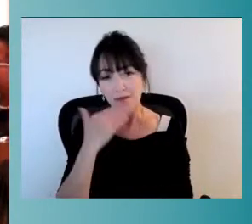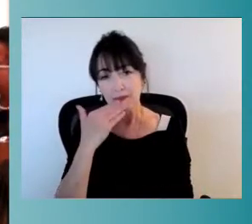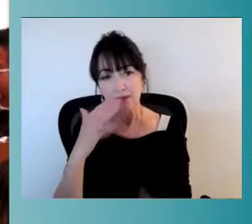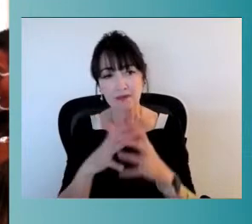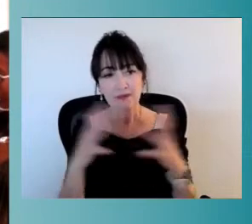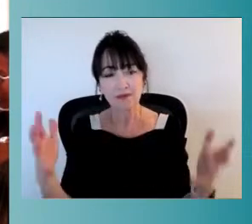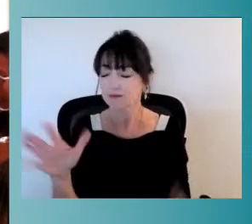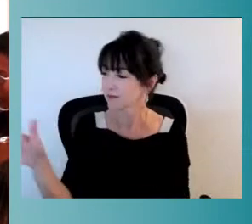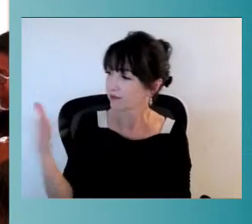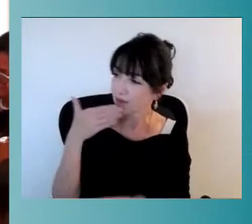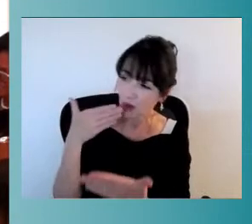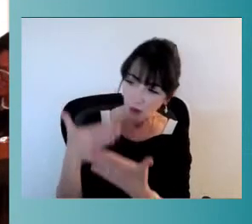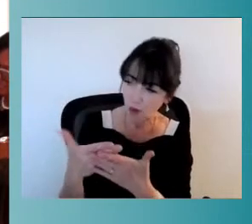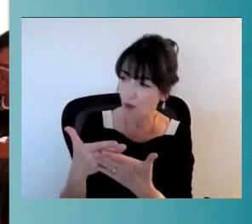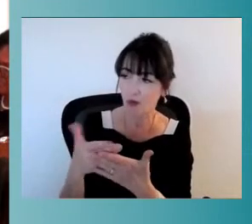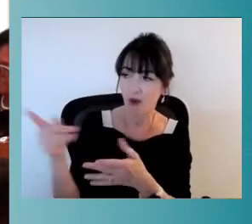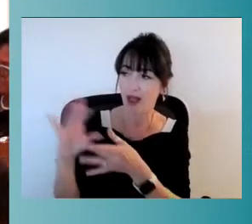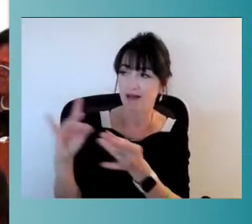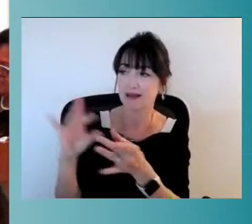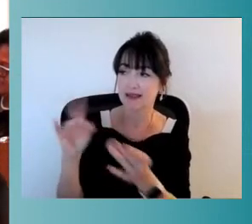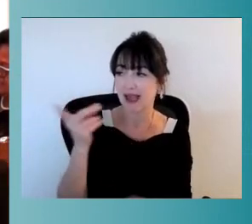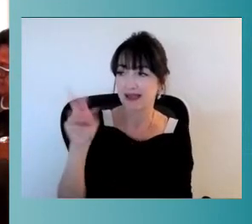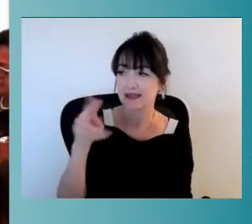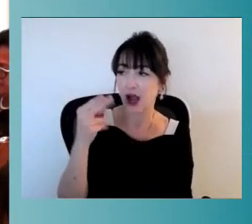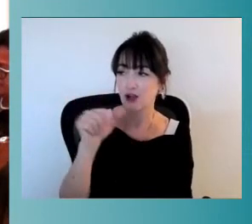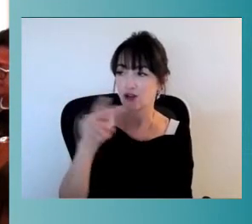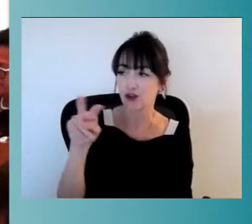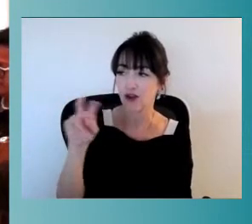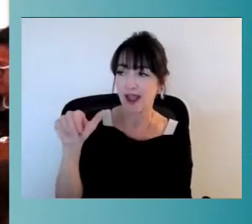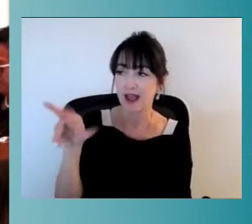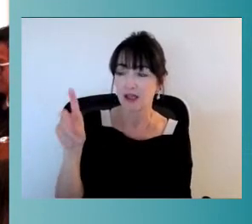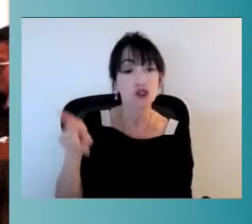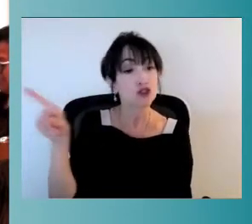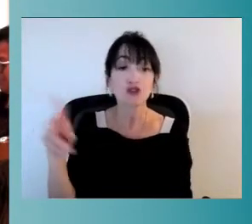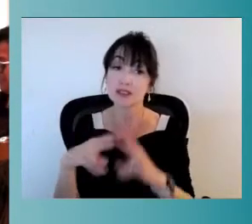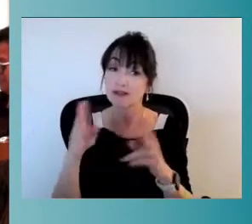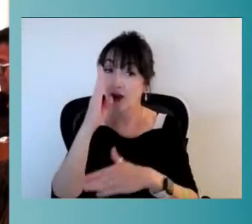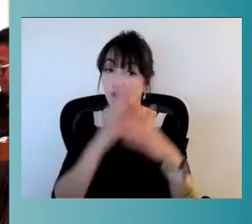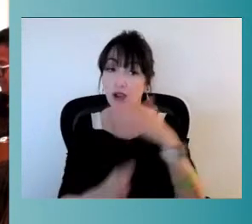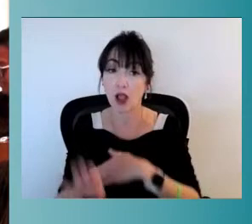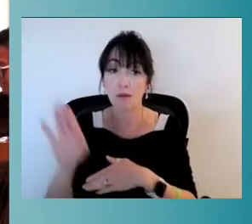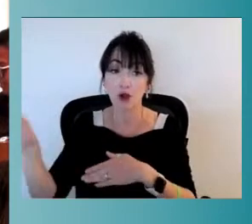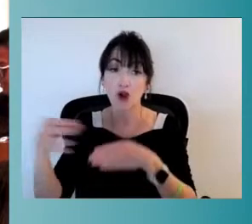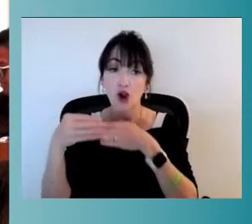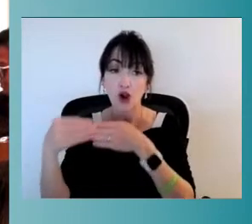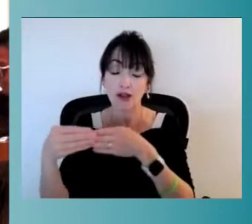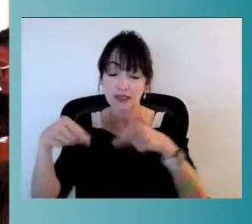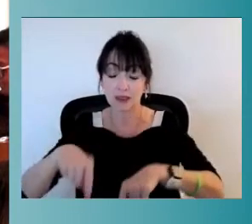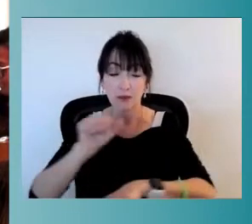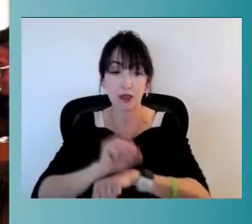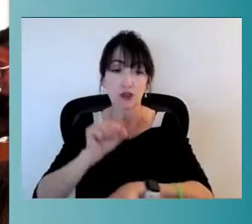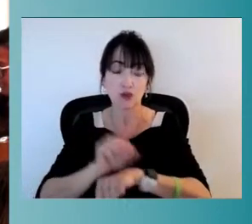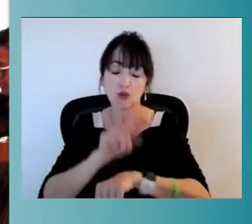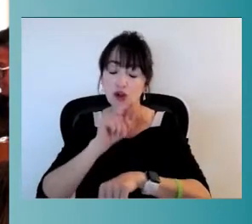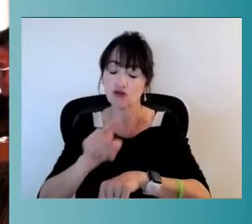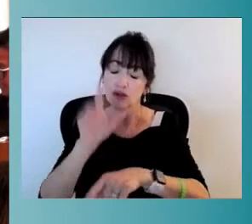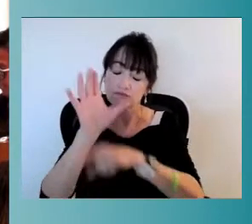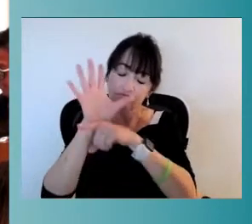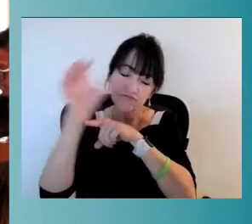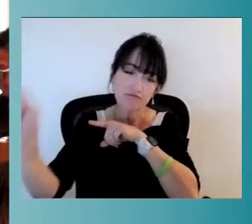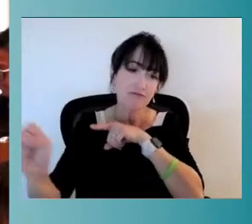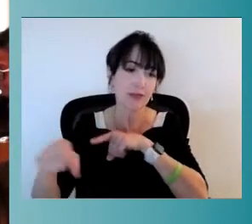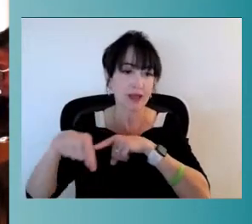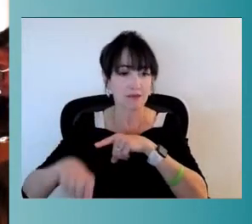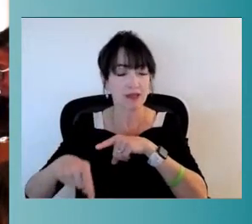Well said, Dr. Hazard. And one thing I do want to point out, because she was very humble, is her leadership of this work is phenomenal throughout our district, and her dedication to the